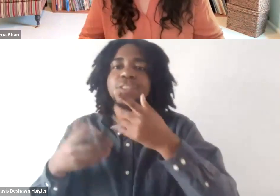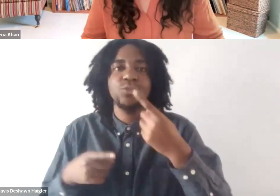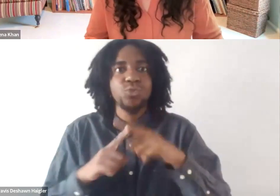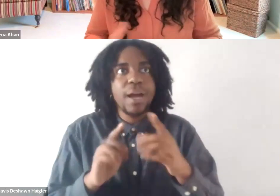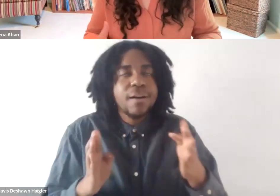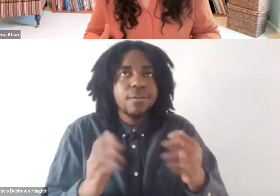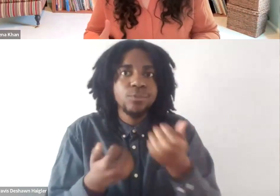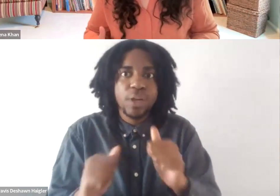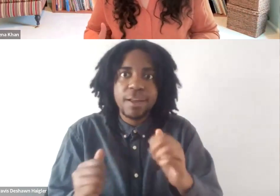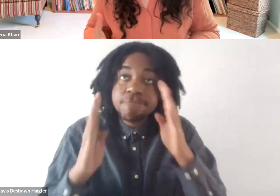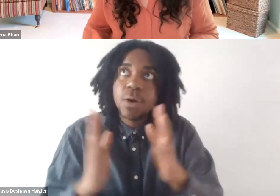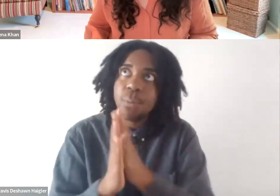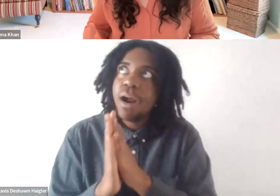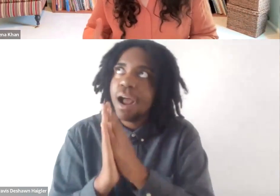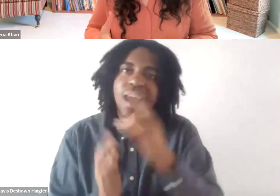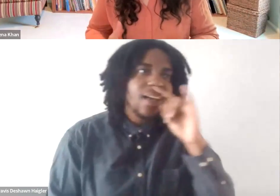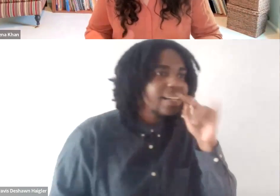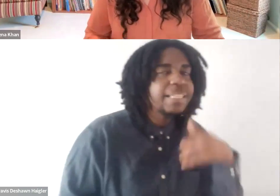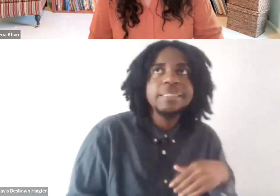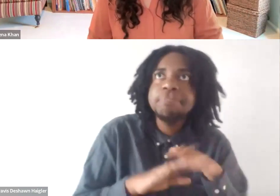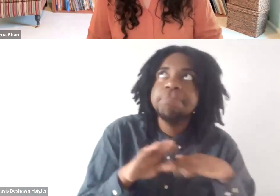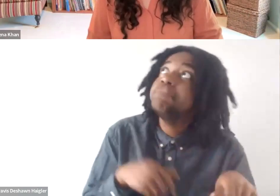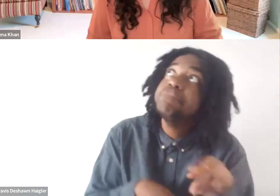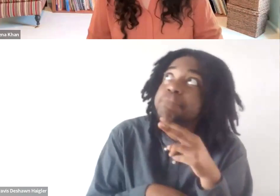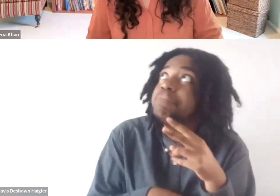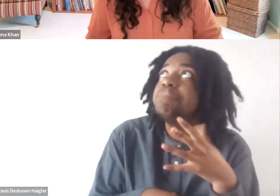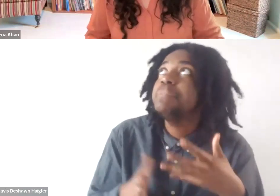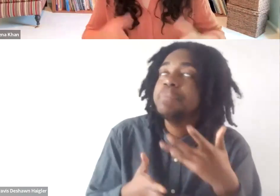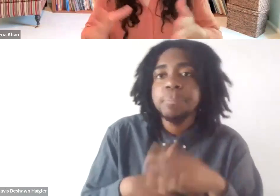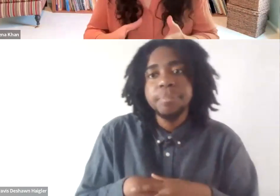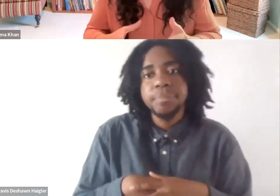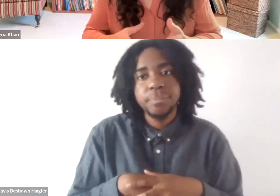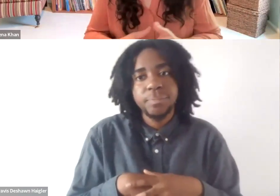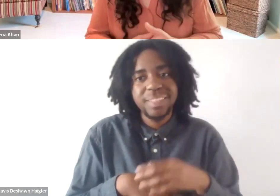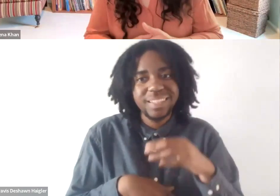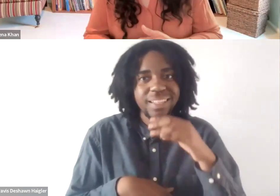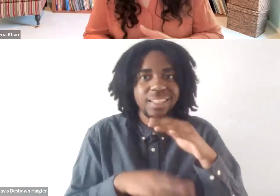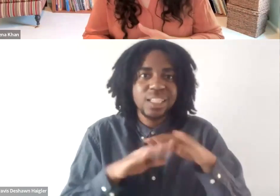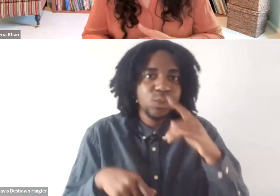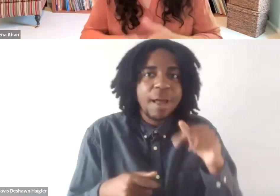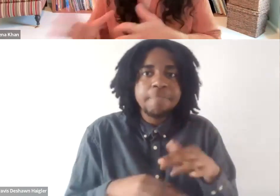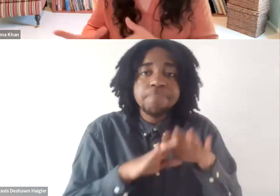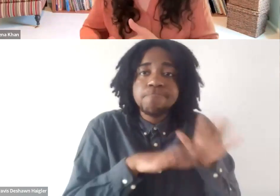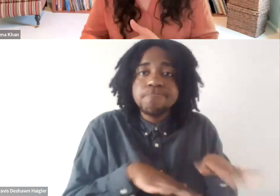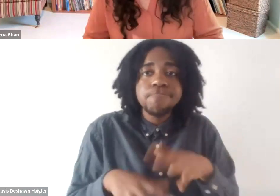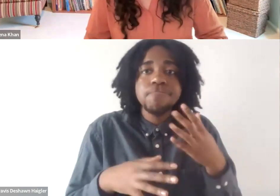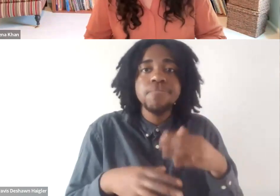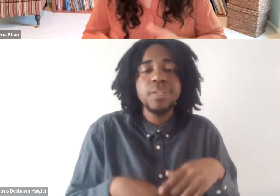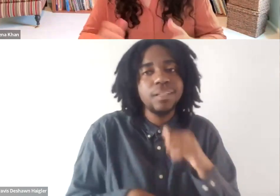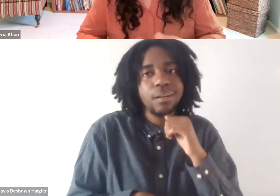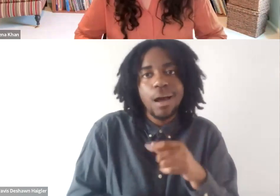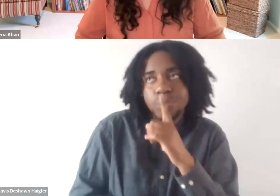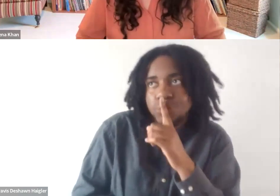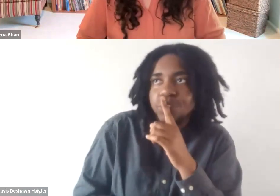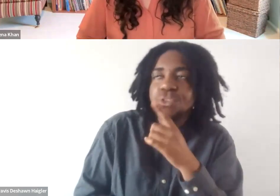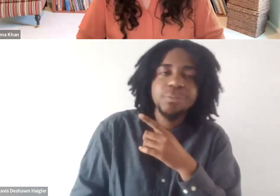trying to focus and pray. And of course, for the children themselves to, try to keep still and not get shushed or